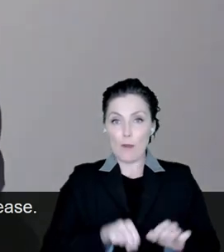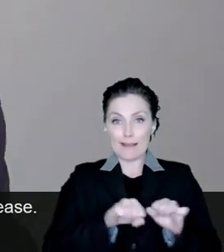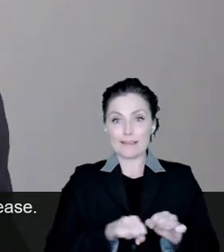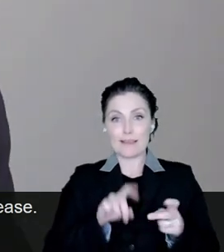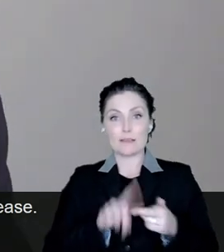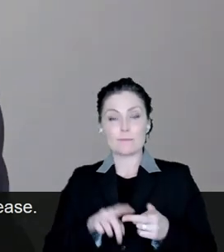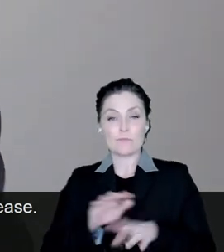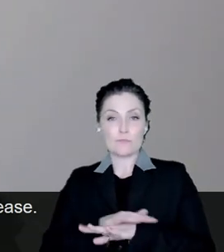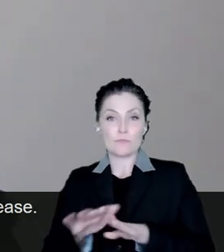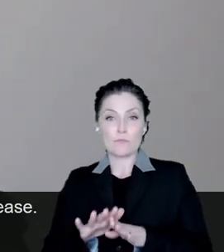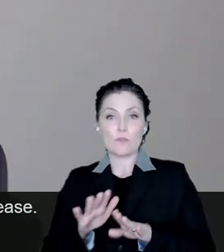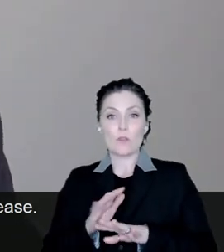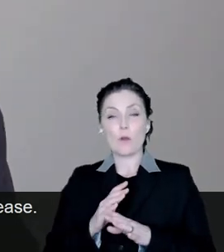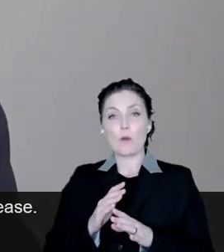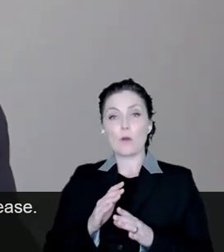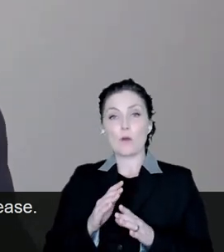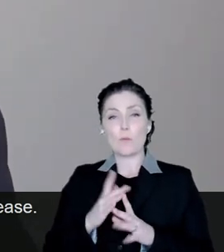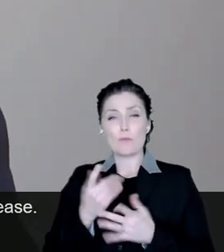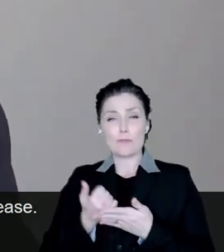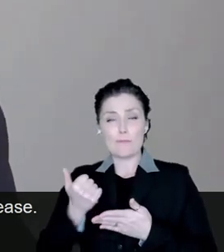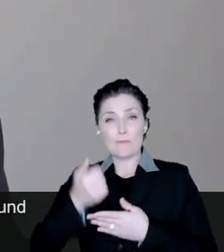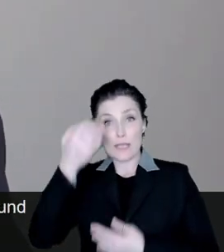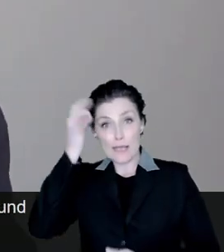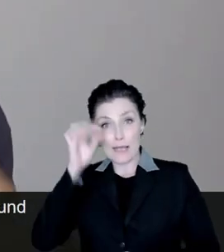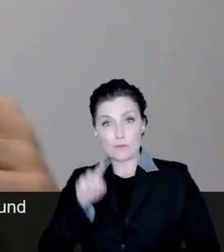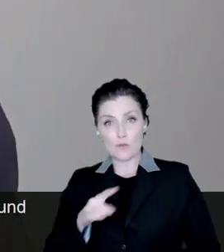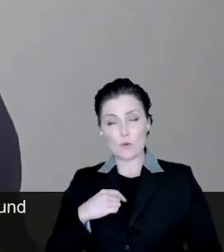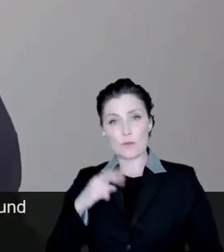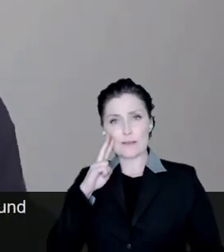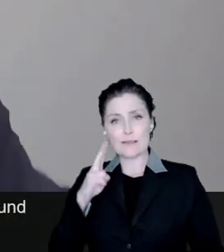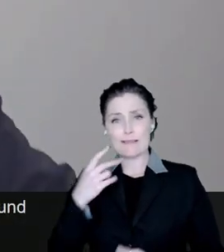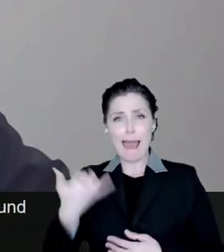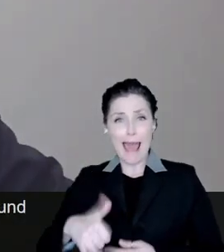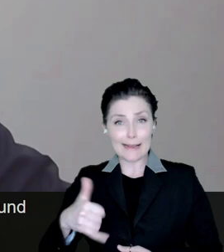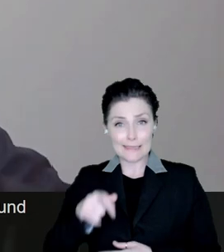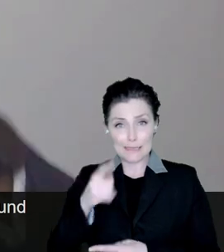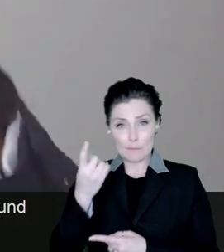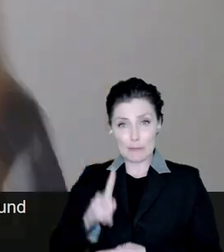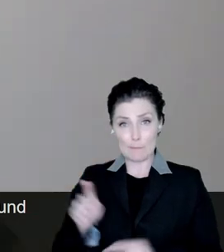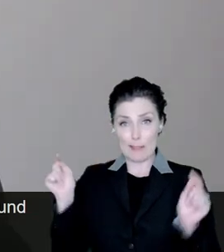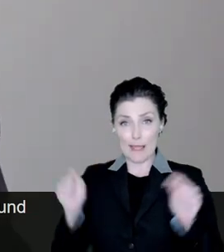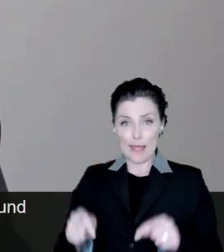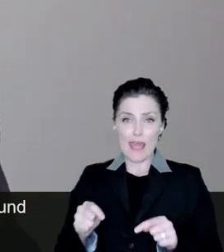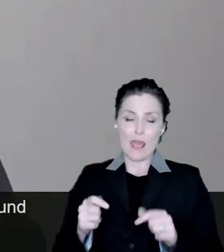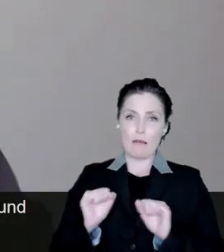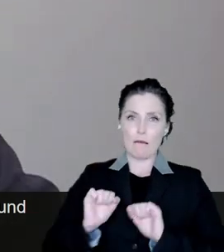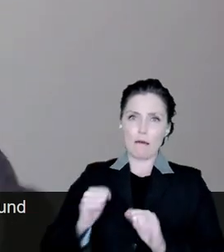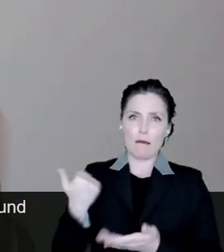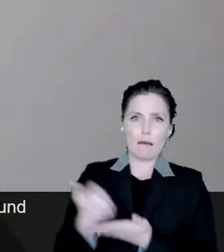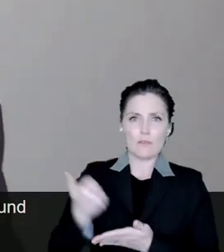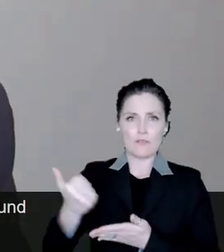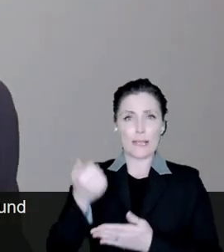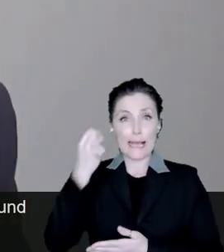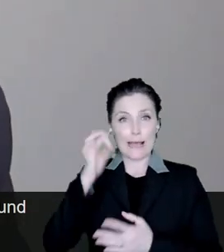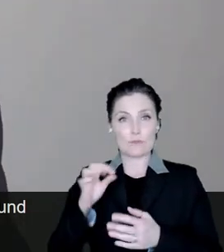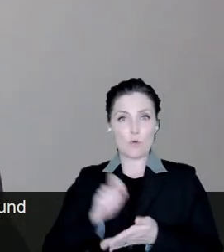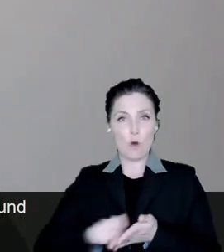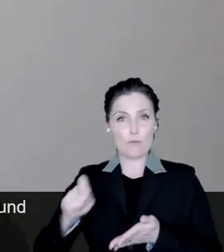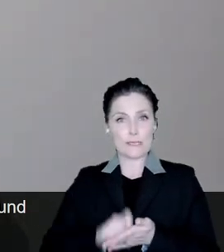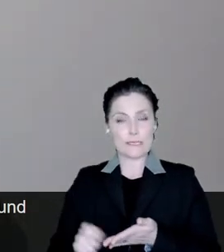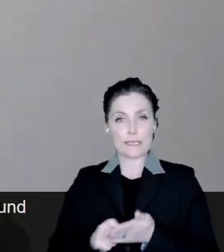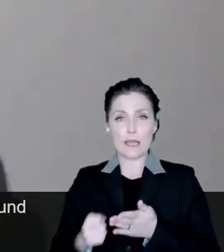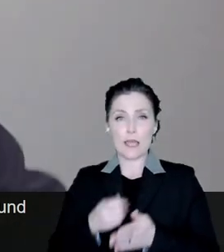got some great councils. I see Sem here from Hackney. Hackney doing a great job with their council officers, going to the